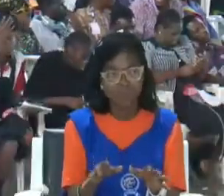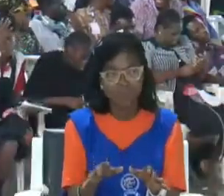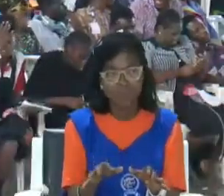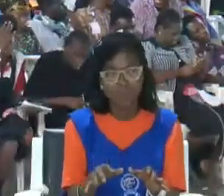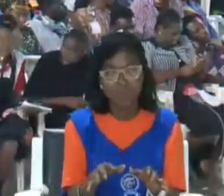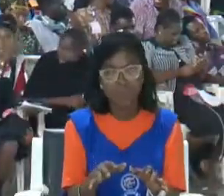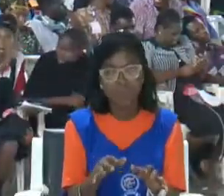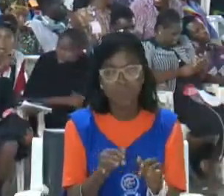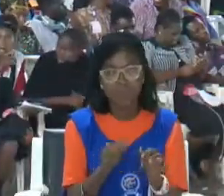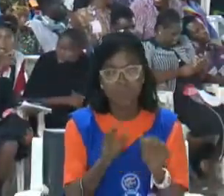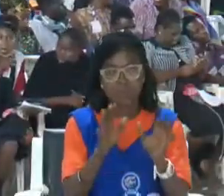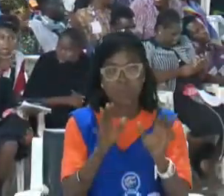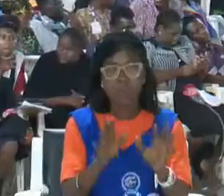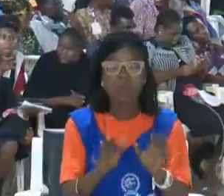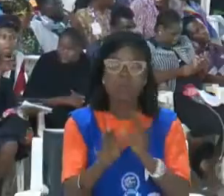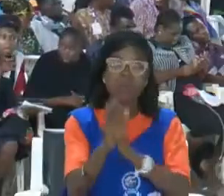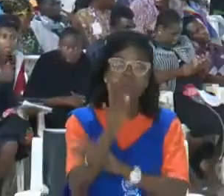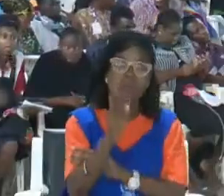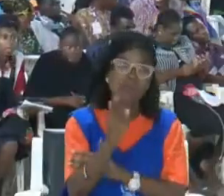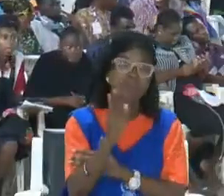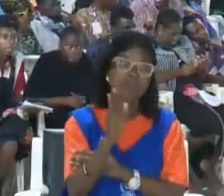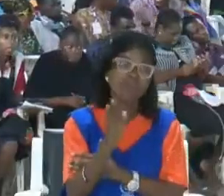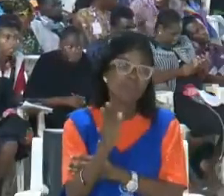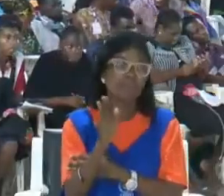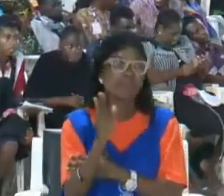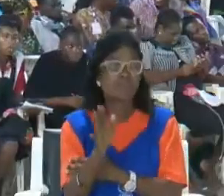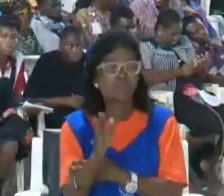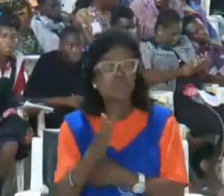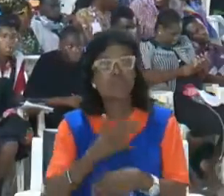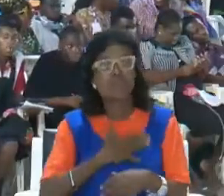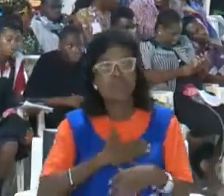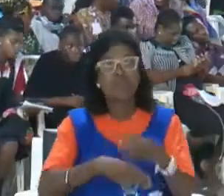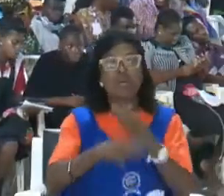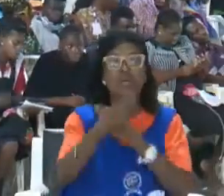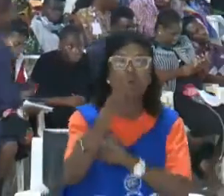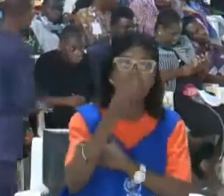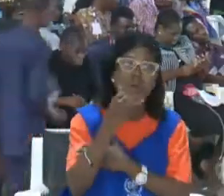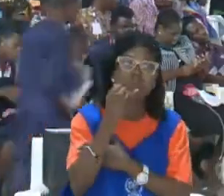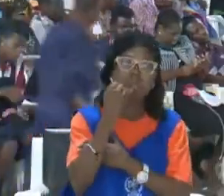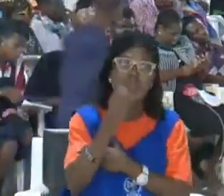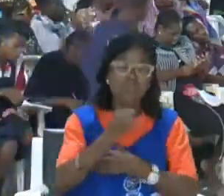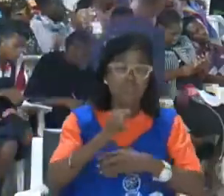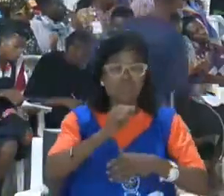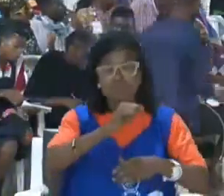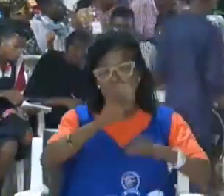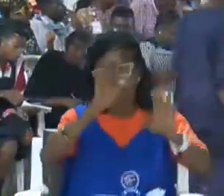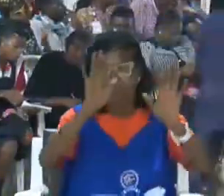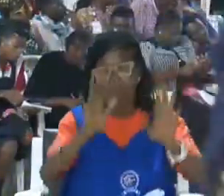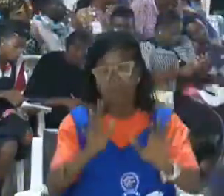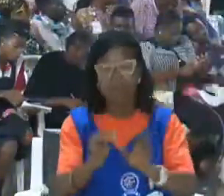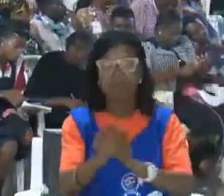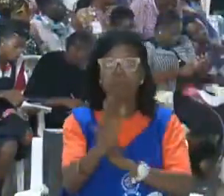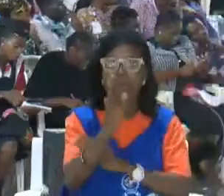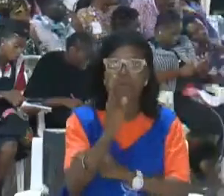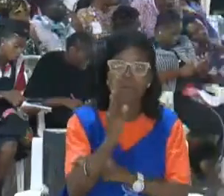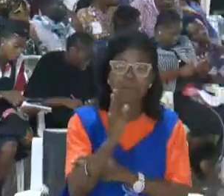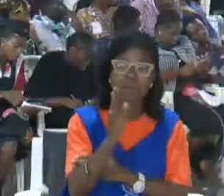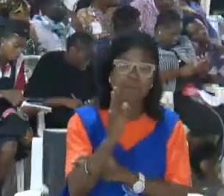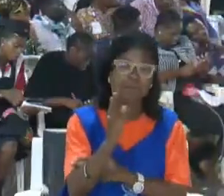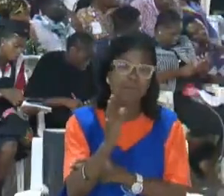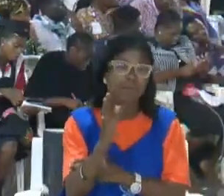God is a miracle God. My God is a miracle